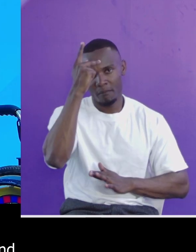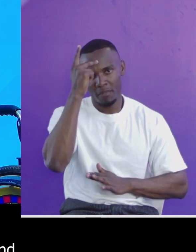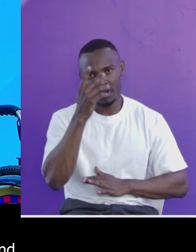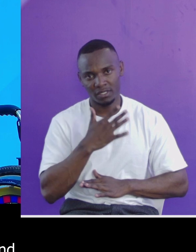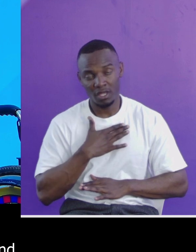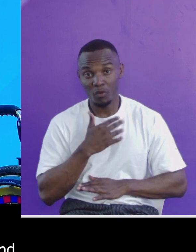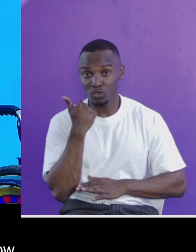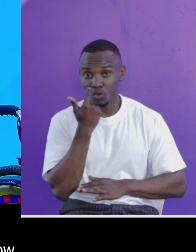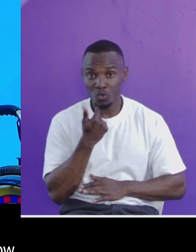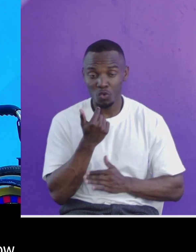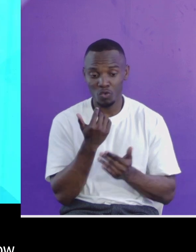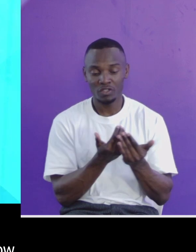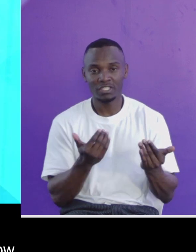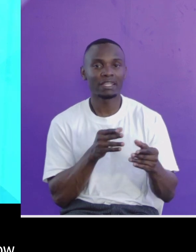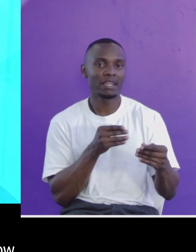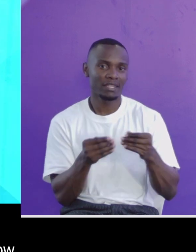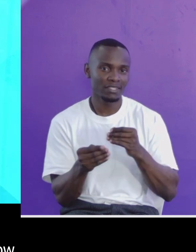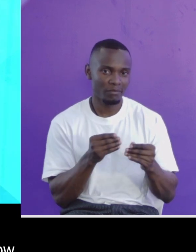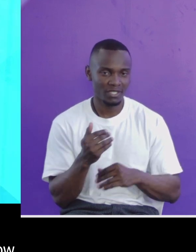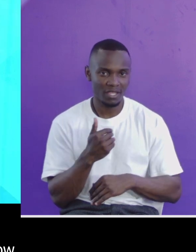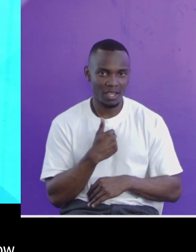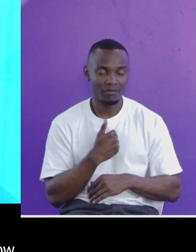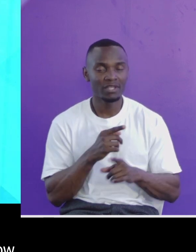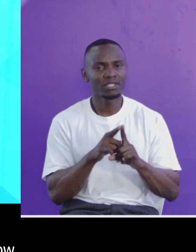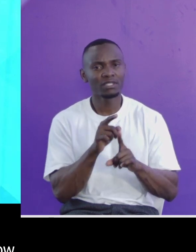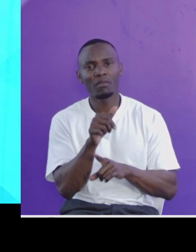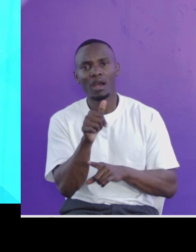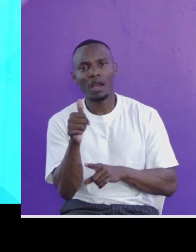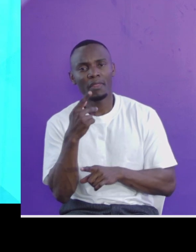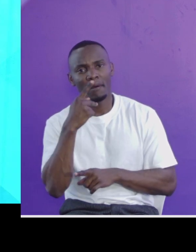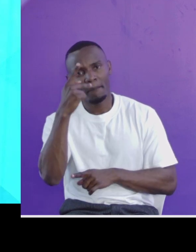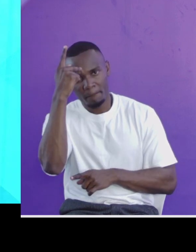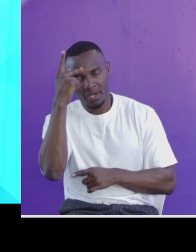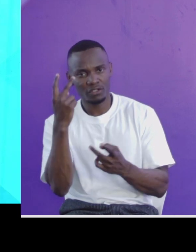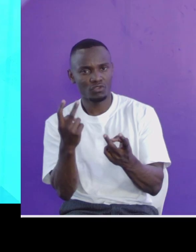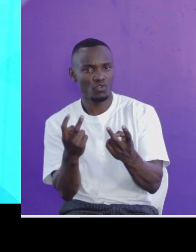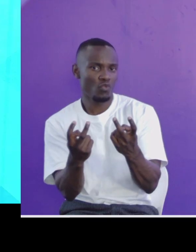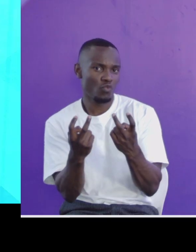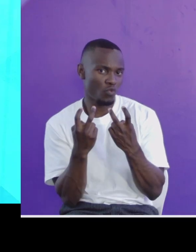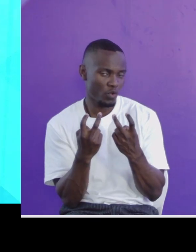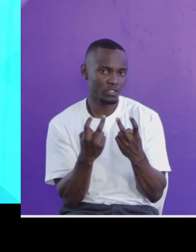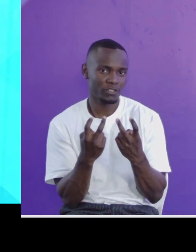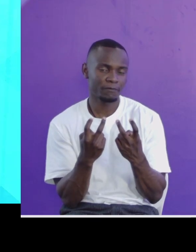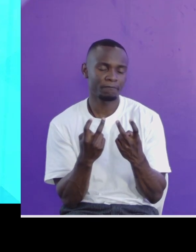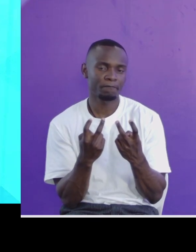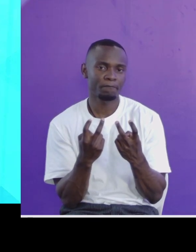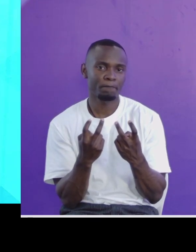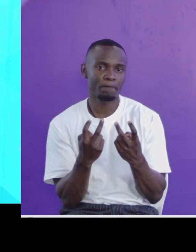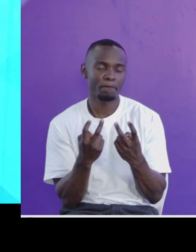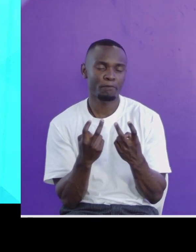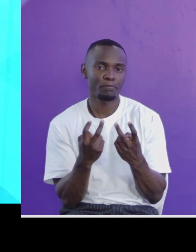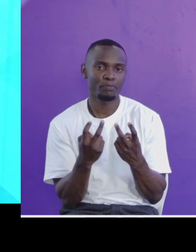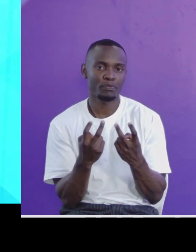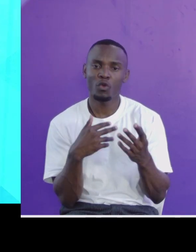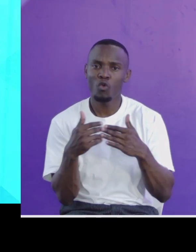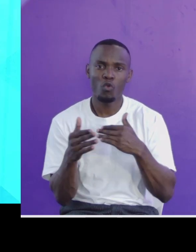with disabilities and parents that also who are viewing this show are also don't have any disability,